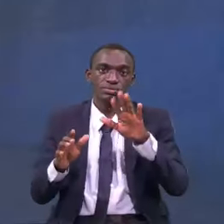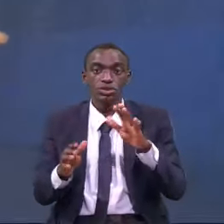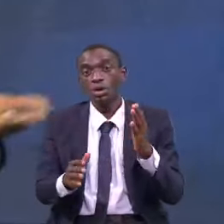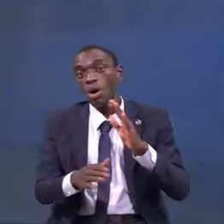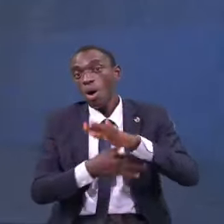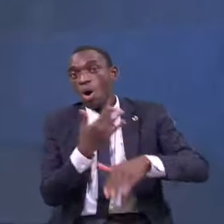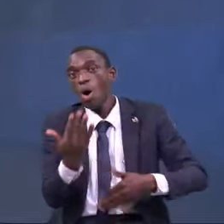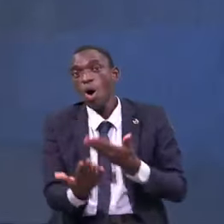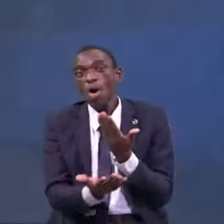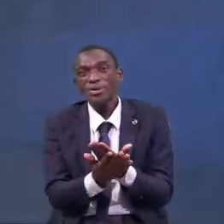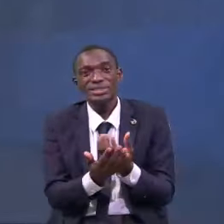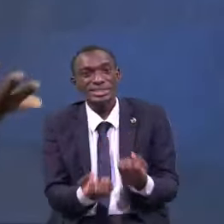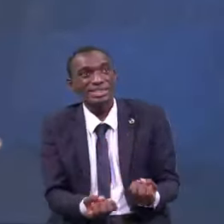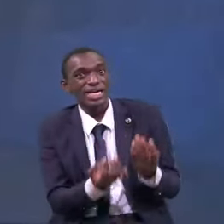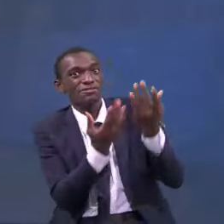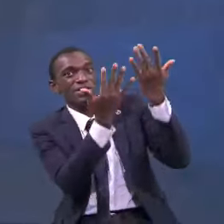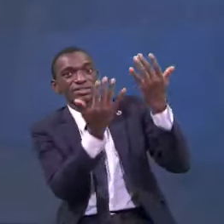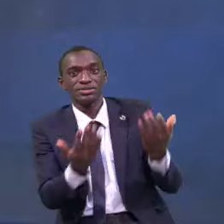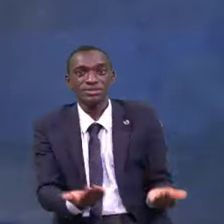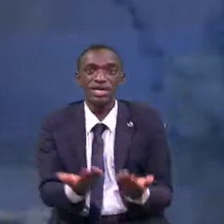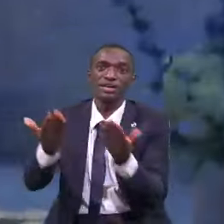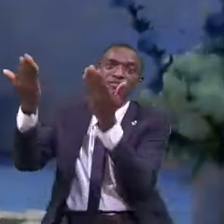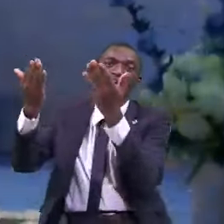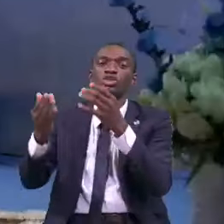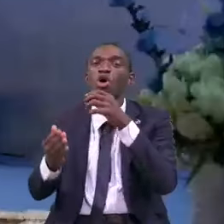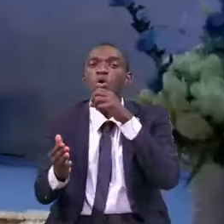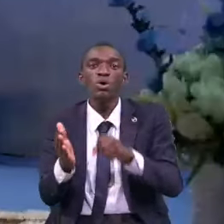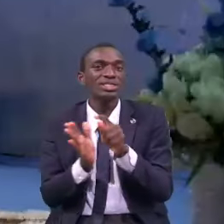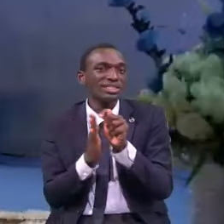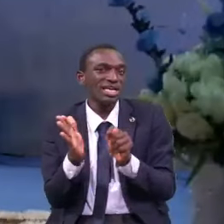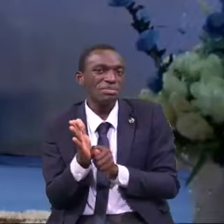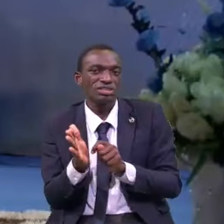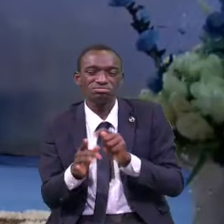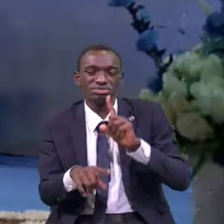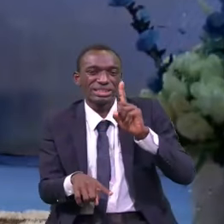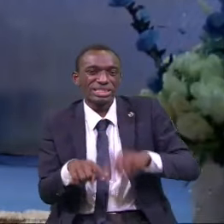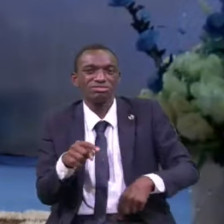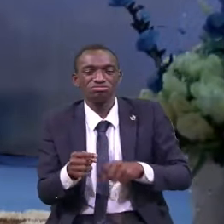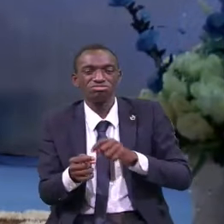have not cleansed you, they have not cleansed me. Reason together with the Lord.